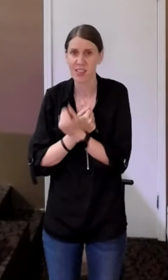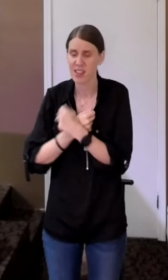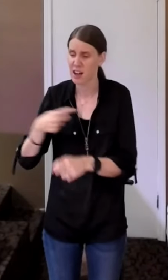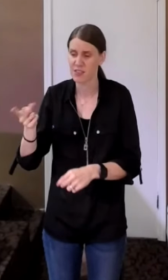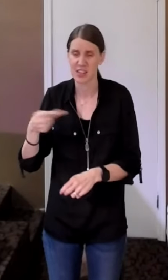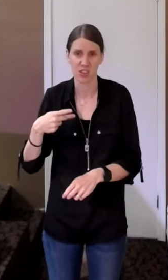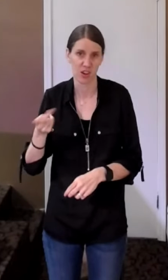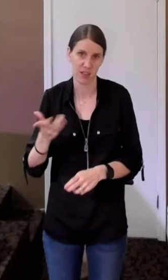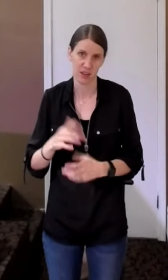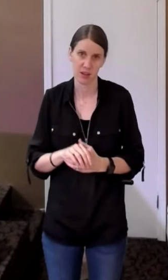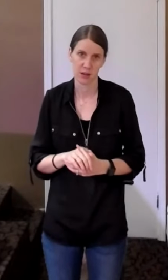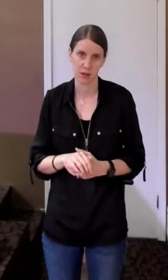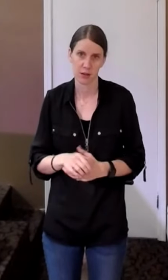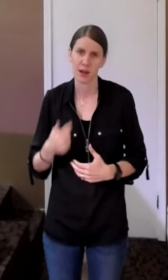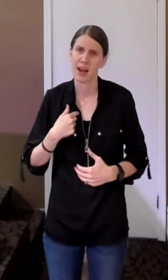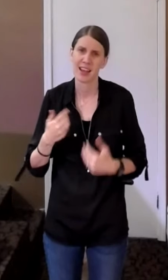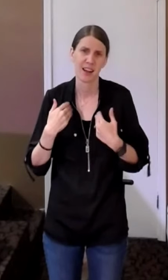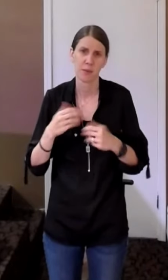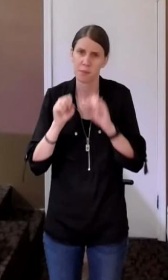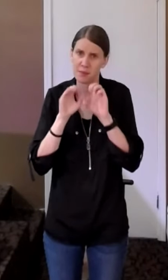another.